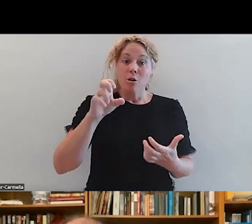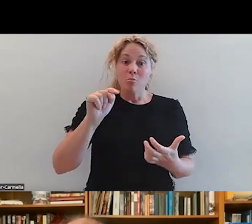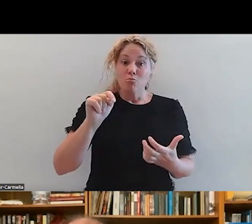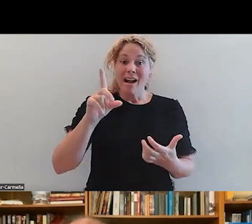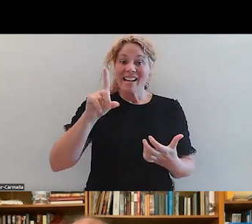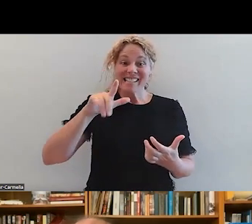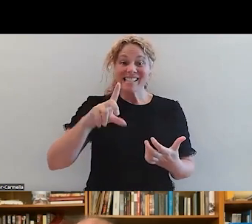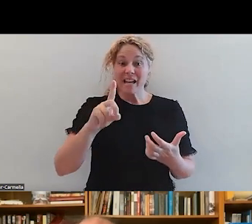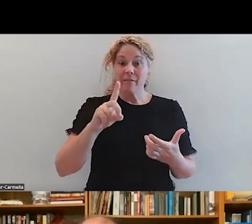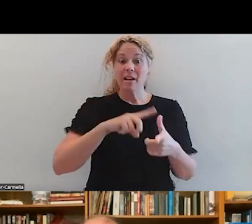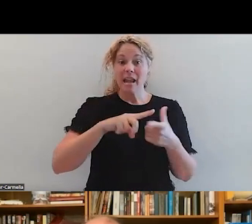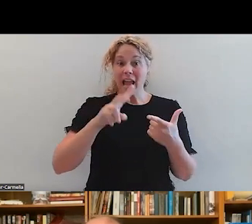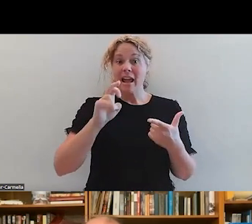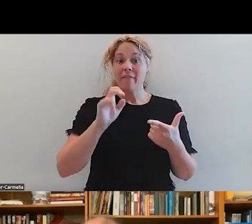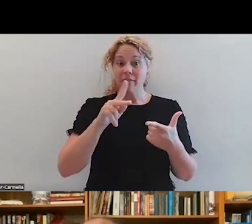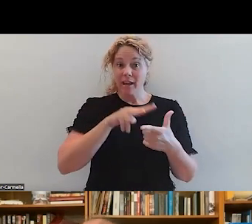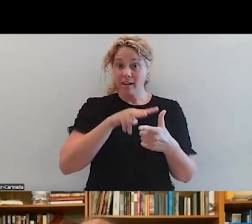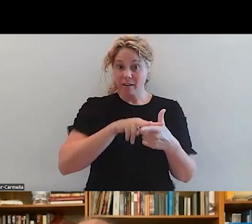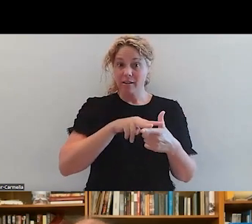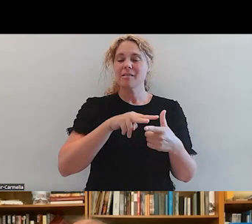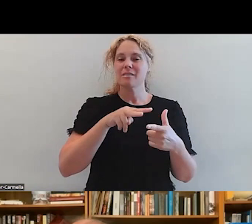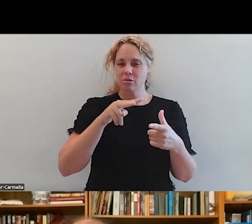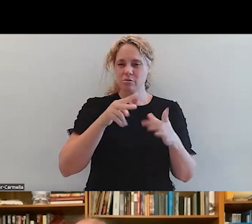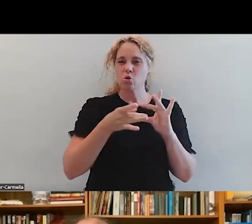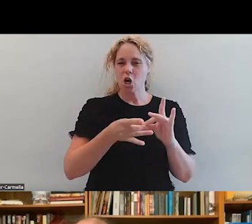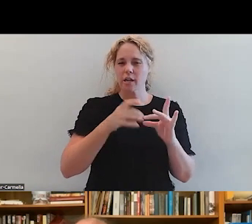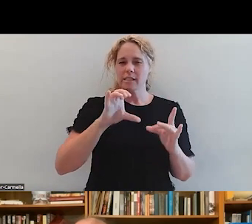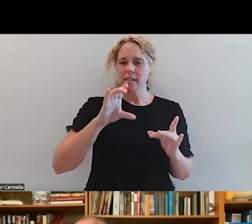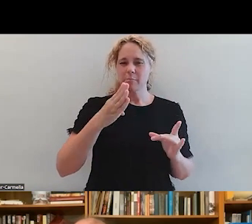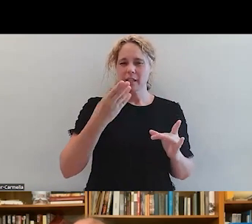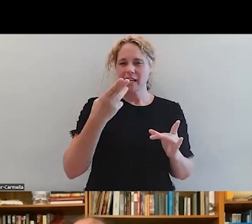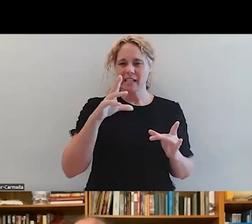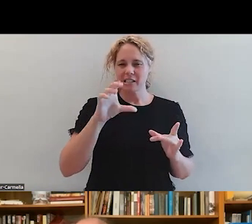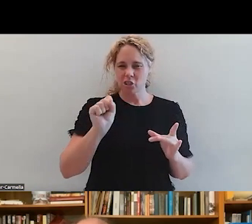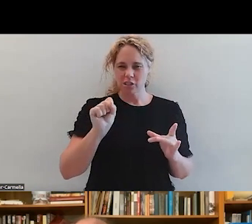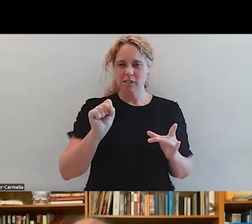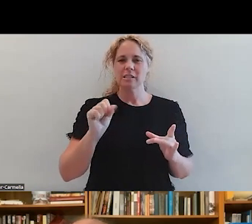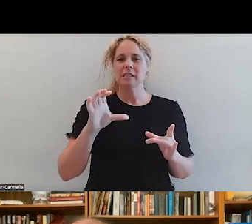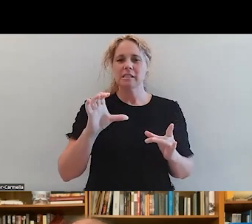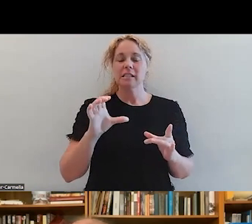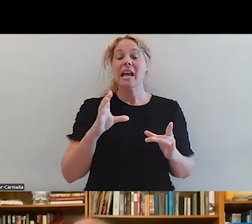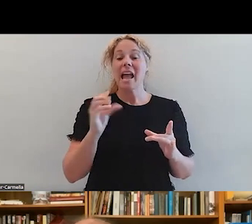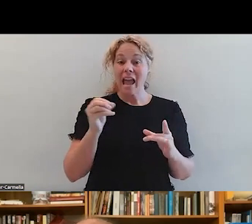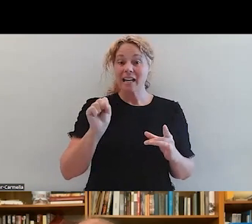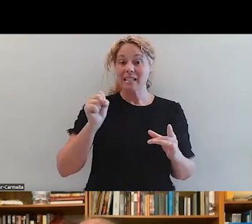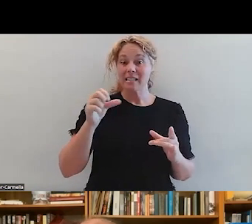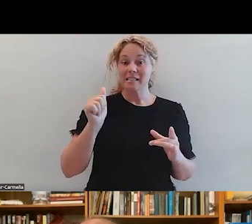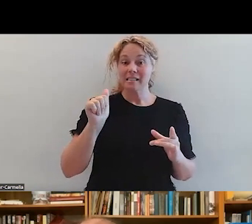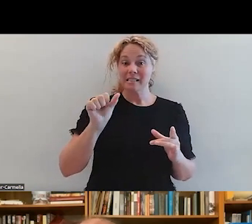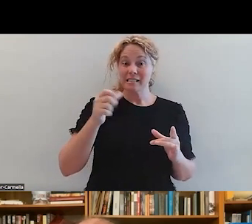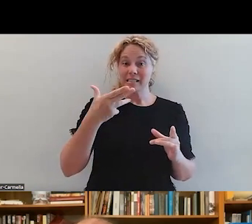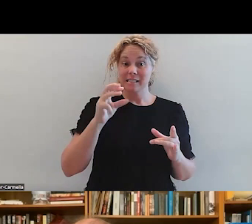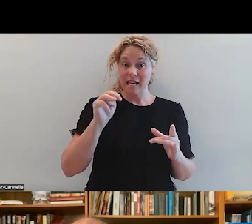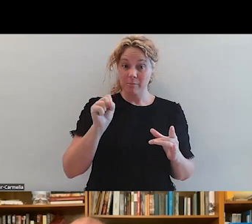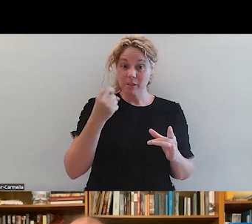and Vic regarding the CCBHCs. Also thank SAMHSA as well as the National Council for their leadership